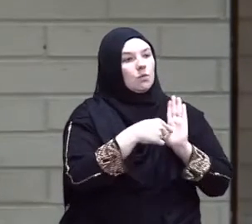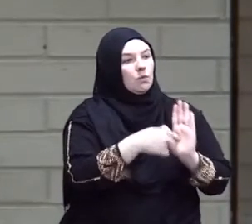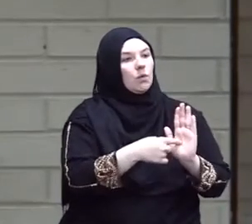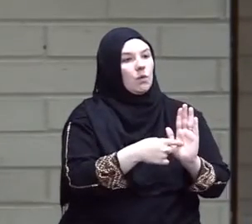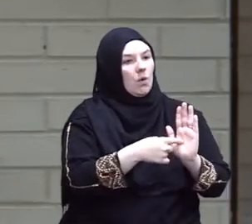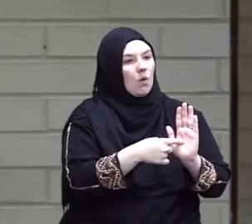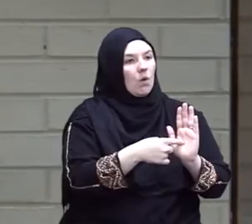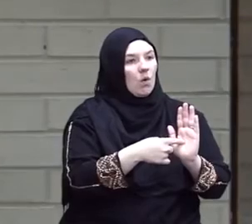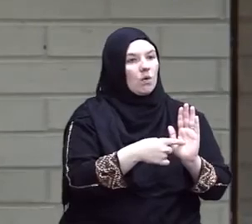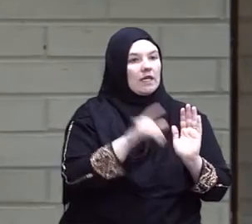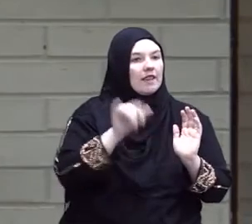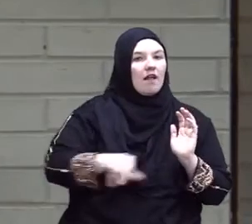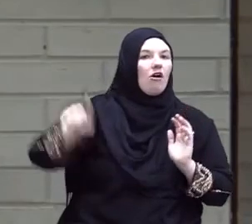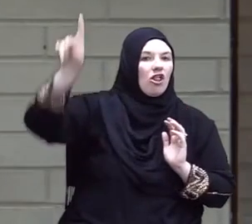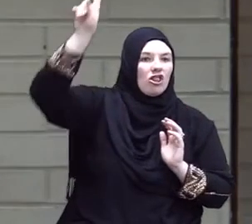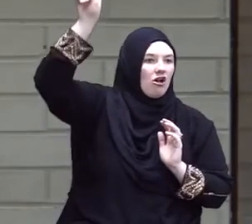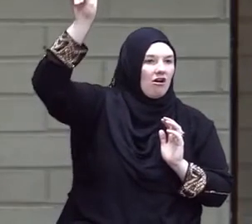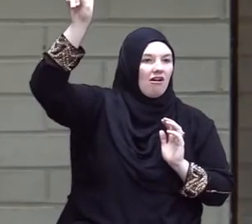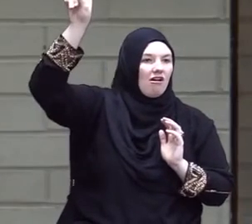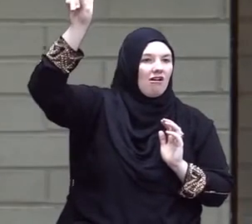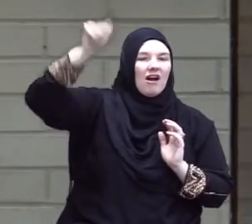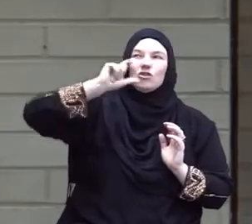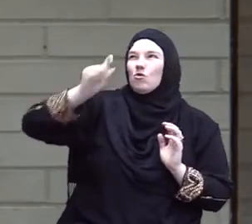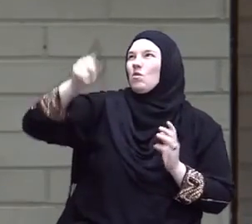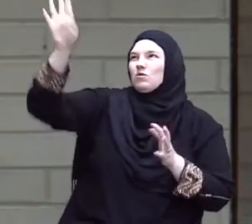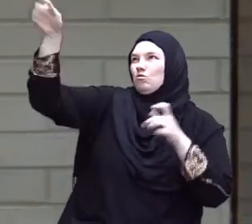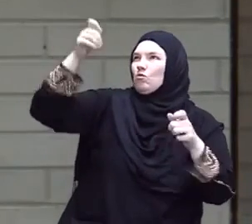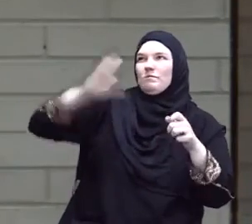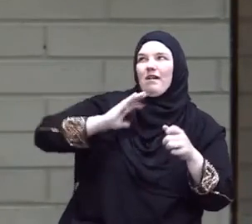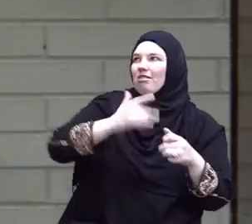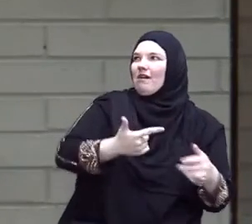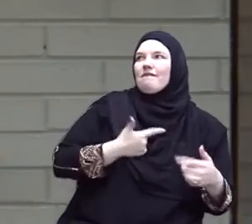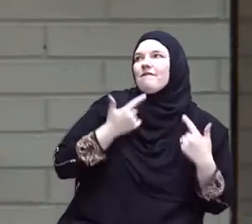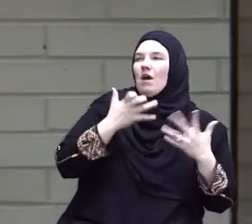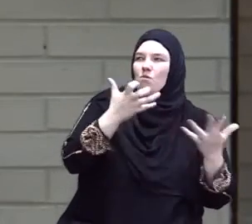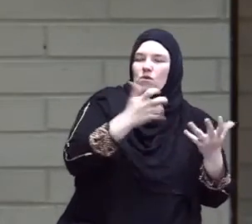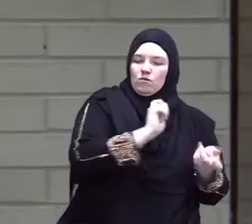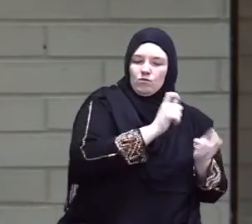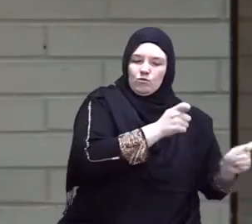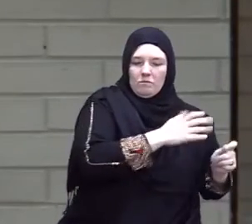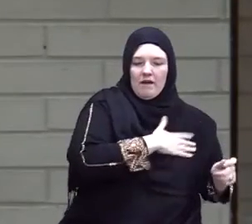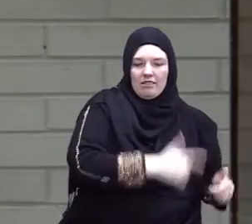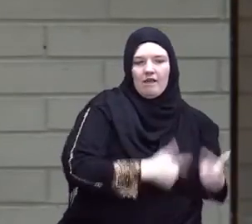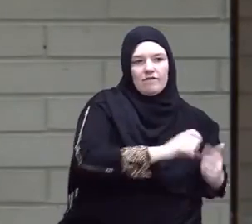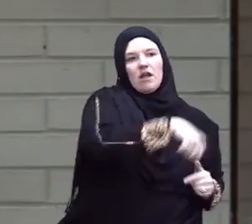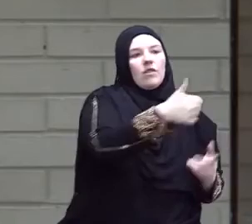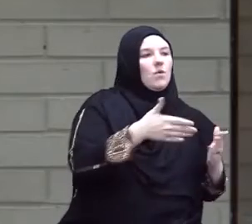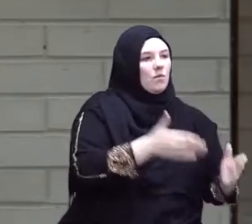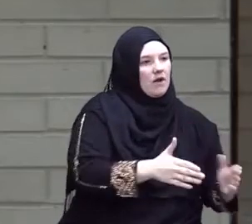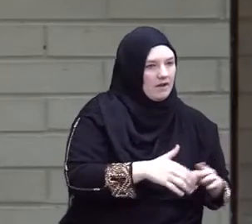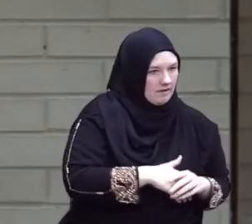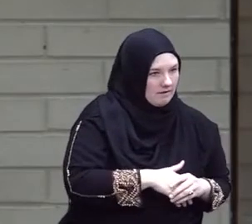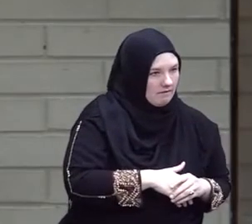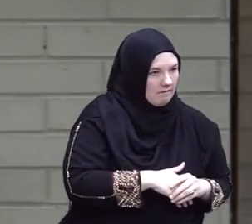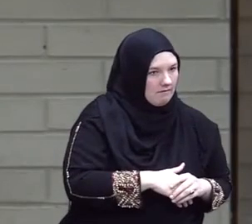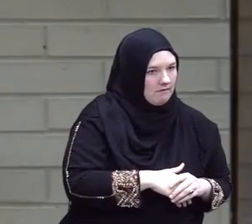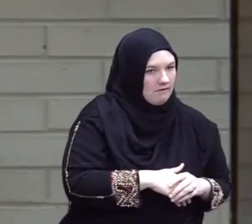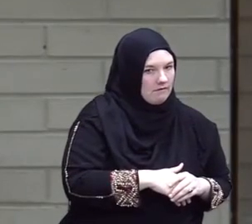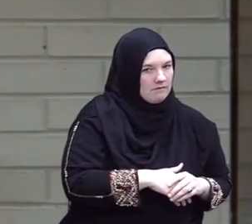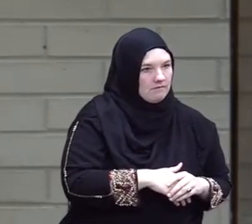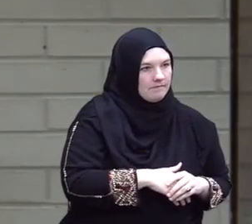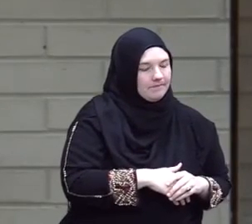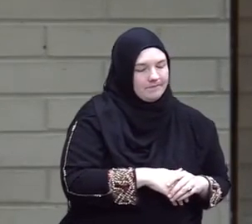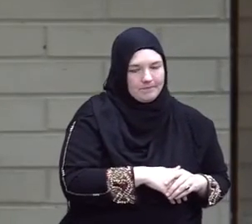amounts to kufr, clear kufr. Likewise, if you go to a sorcerer or